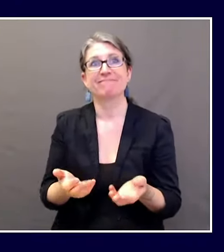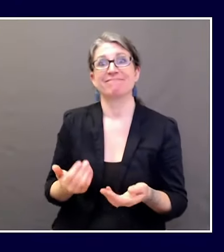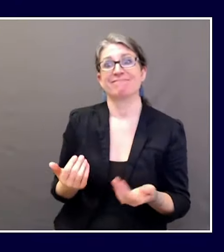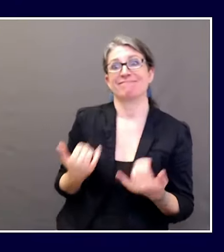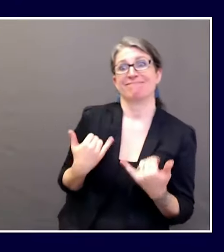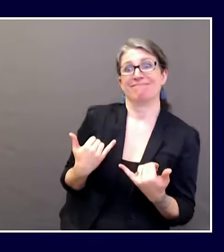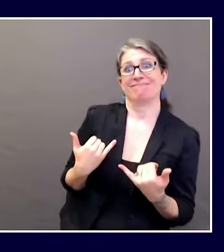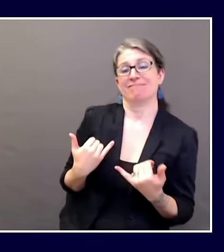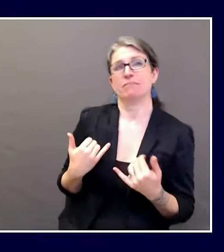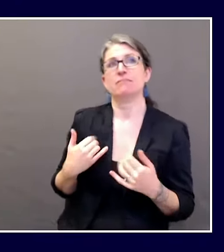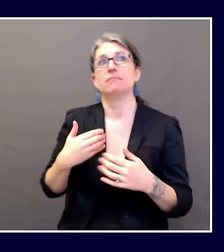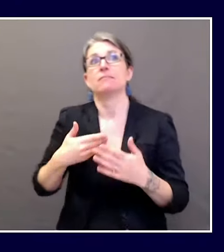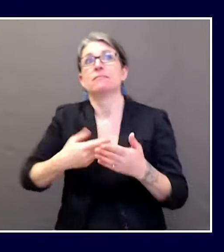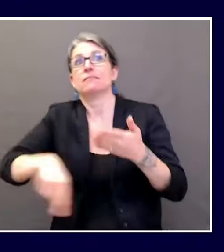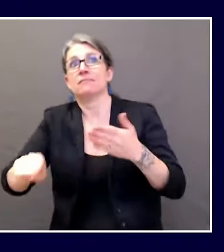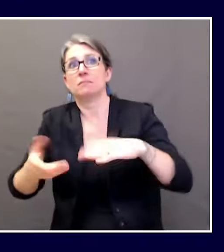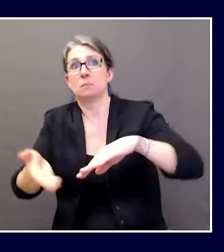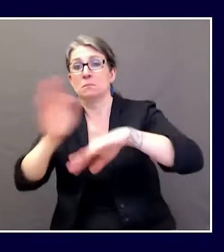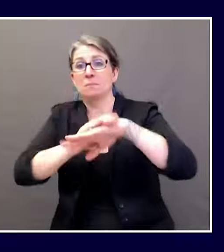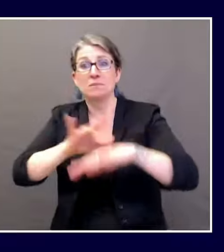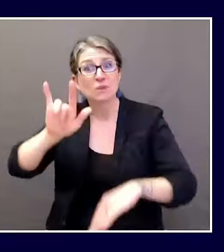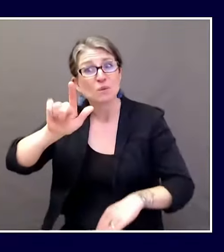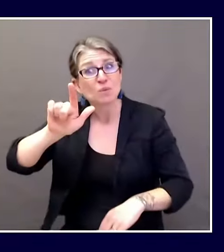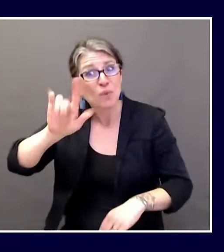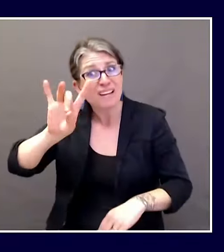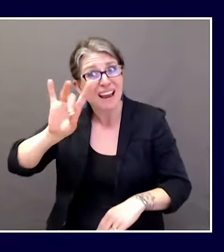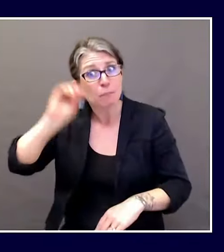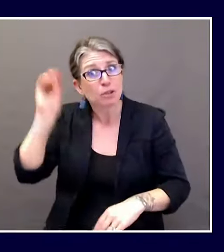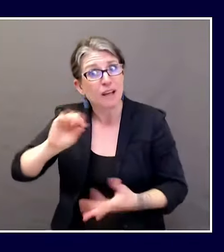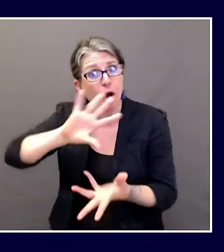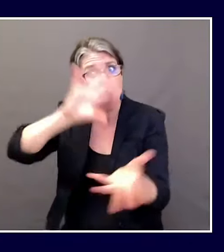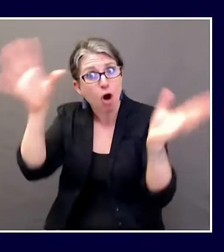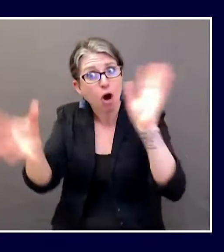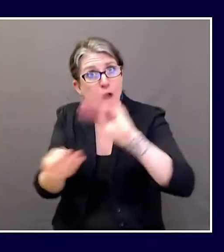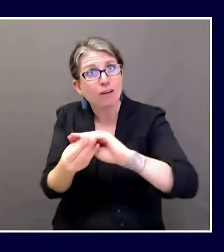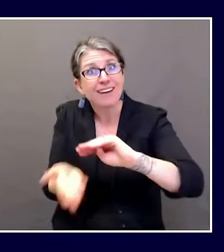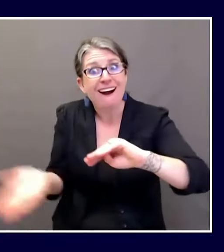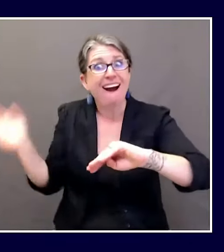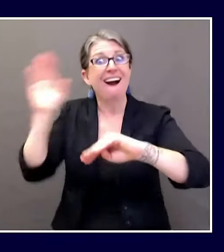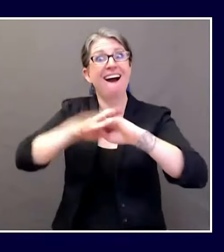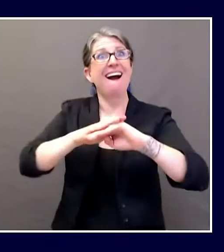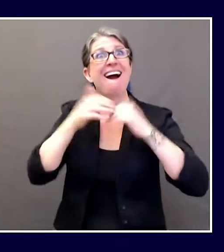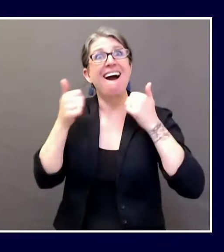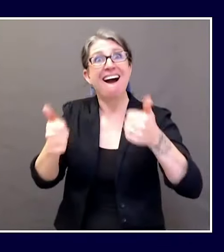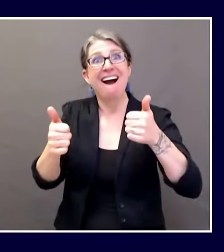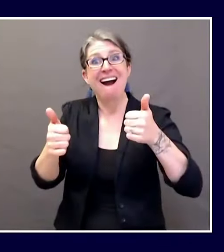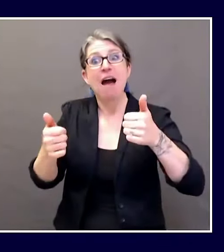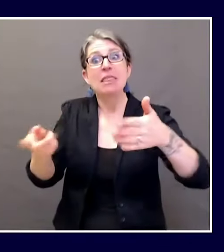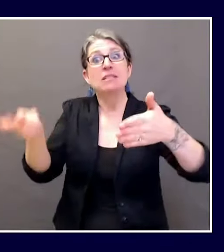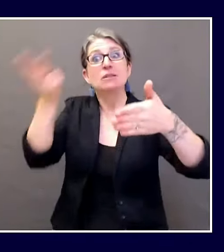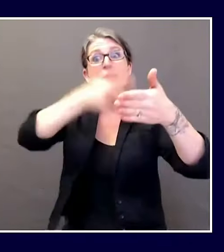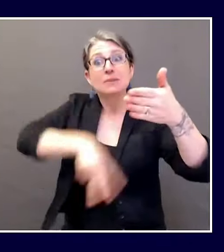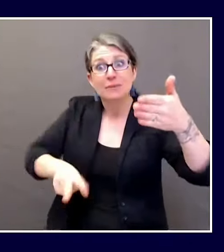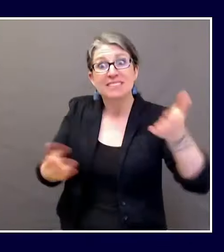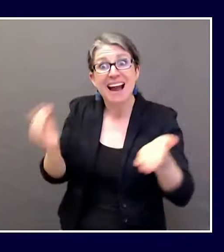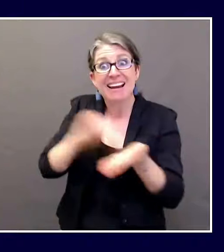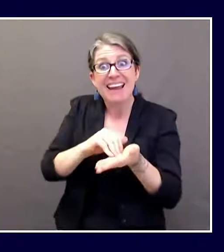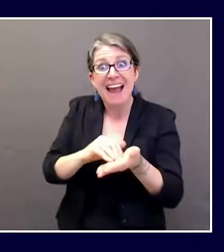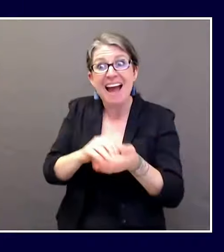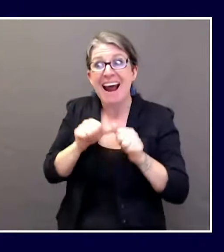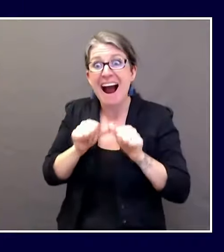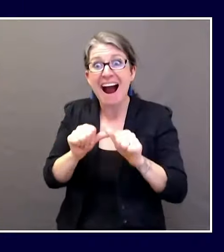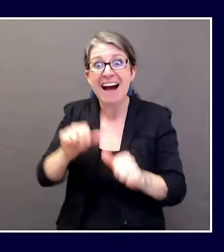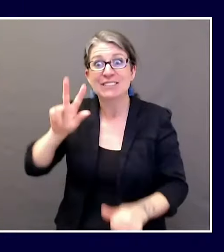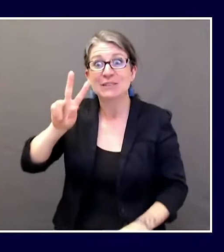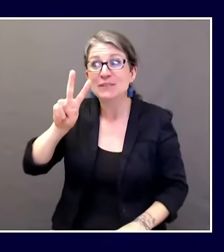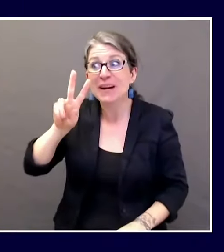may not last for the subsequent week, the week of April 5th. The second is that we still need